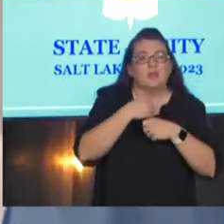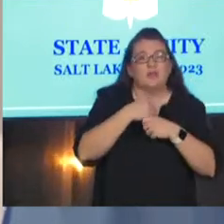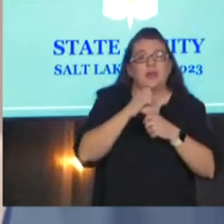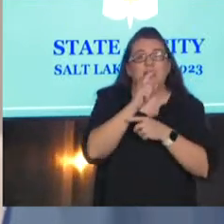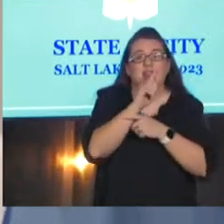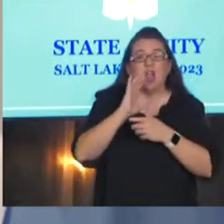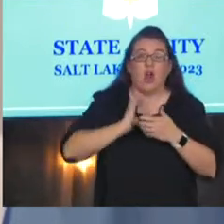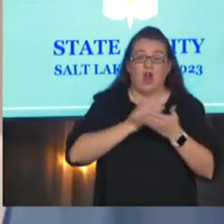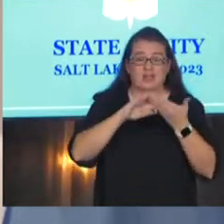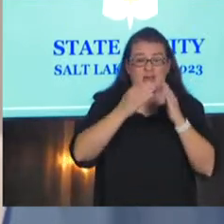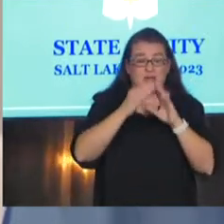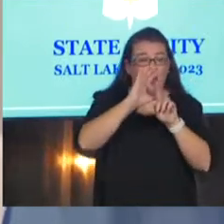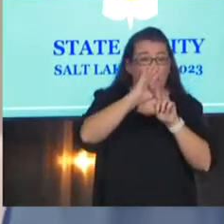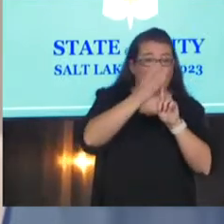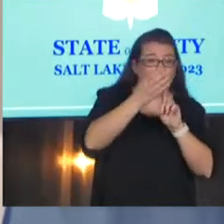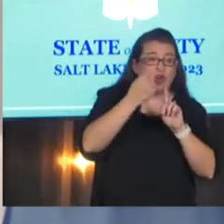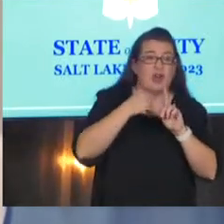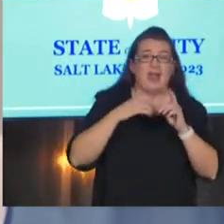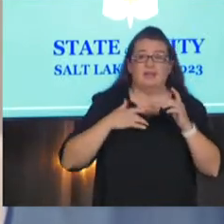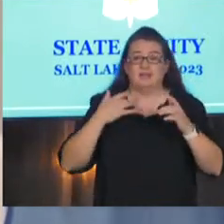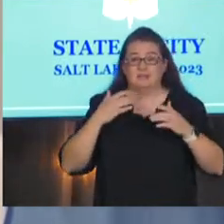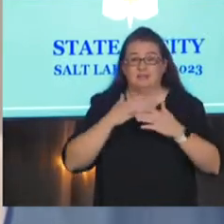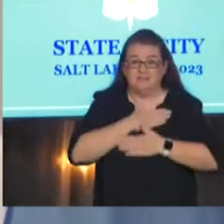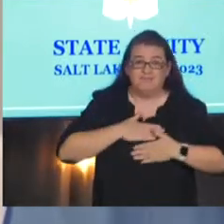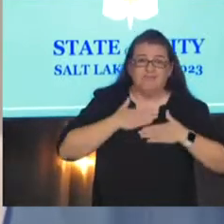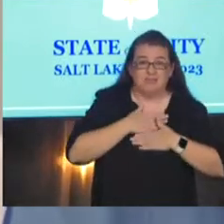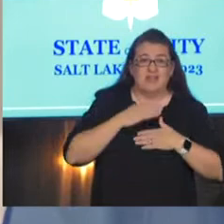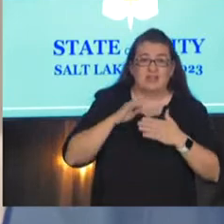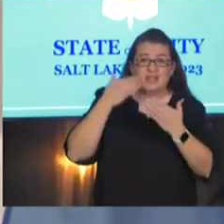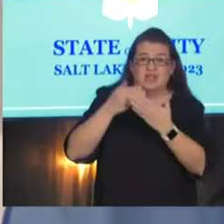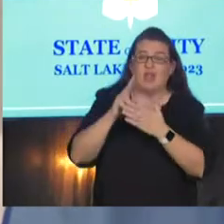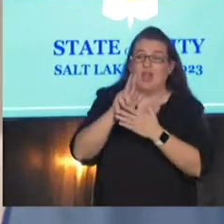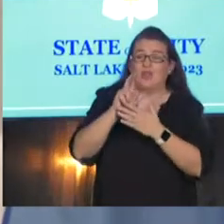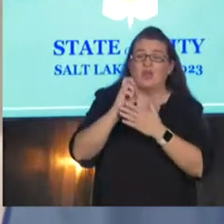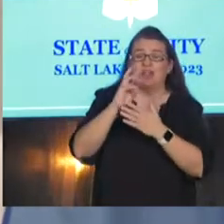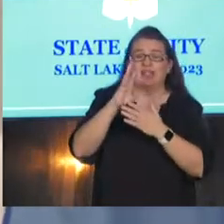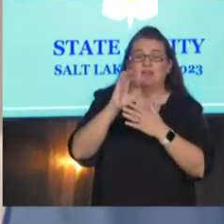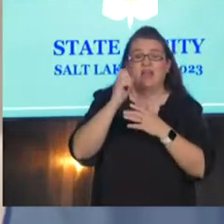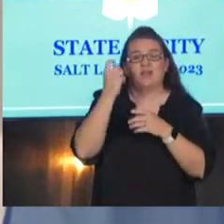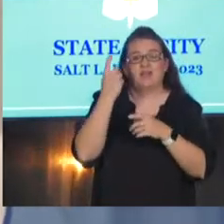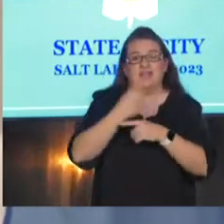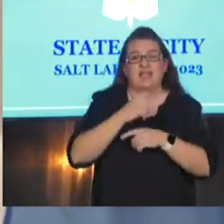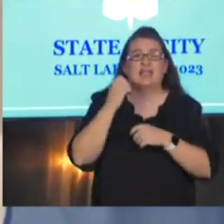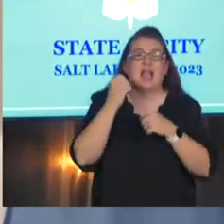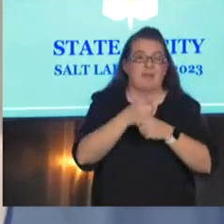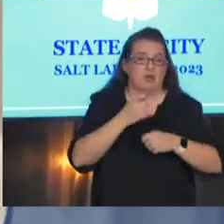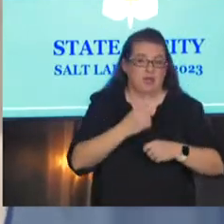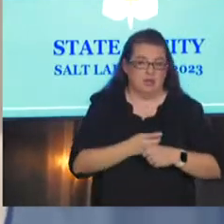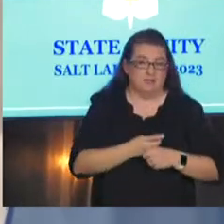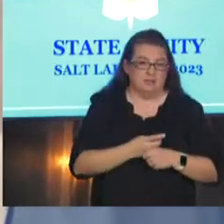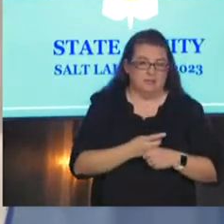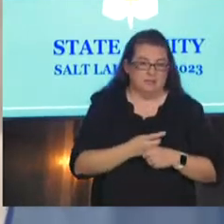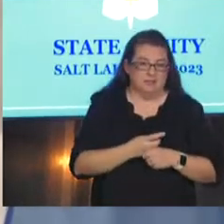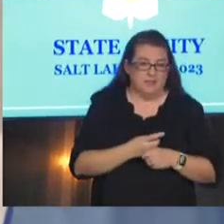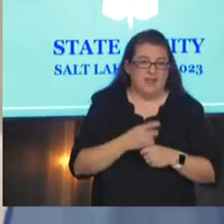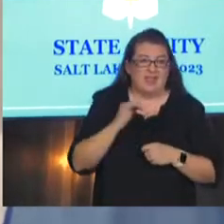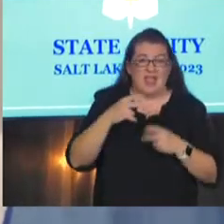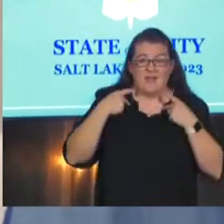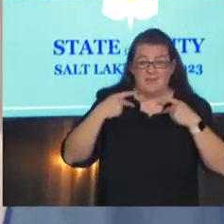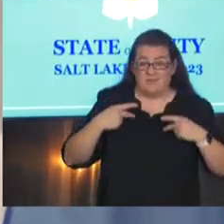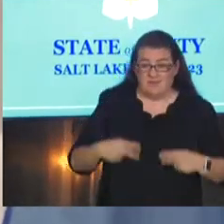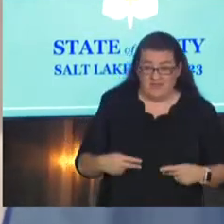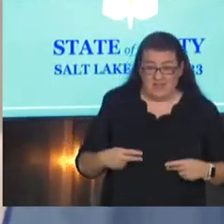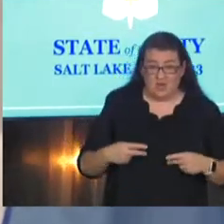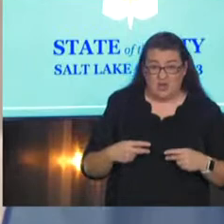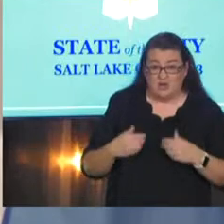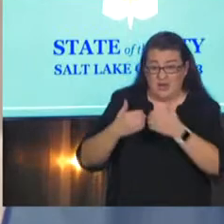a cultural and a recreation destination 365 days a year. Bridging that physical gulf between